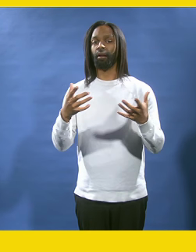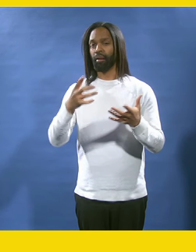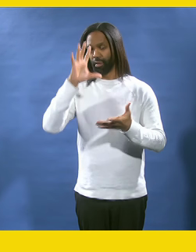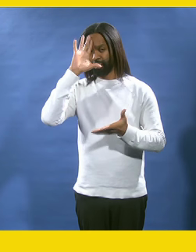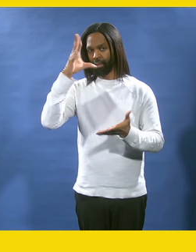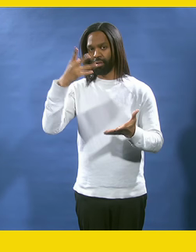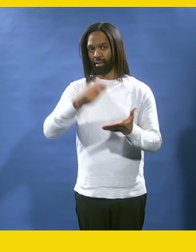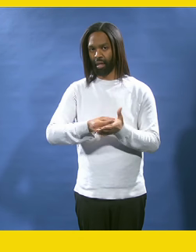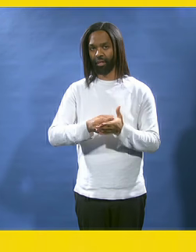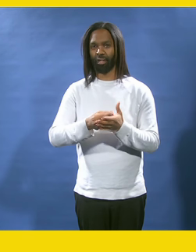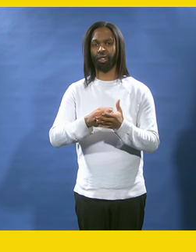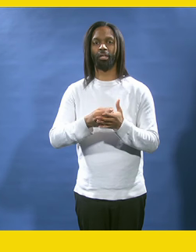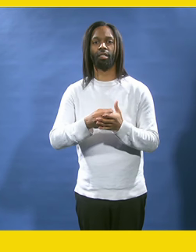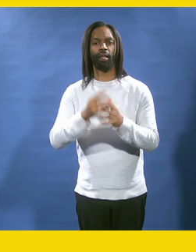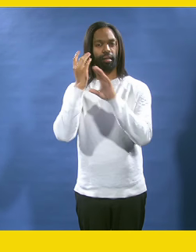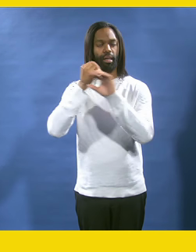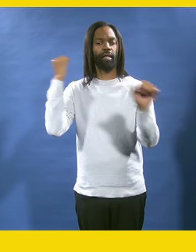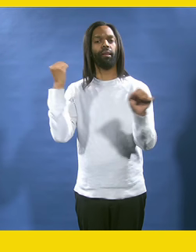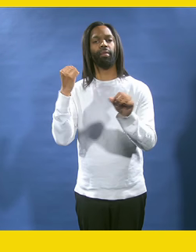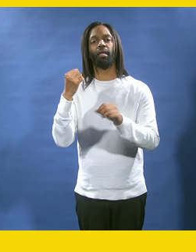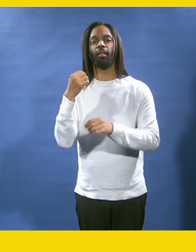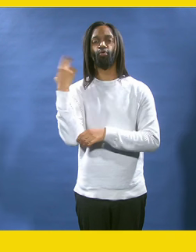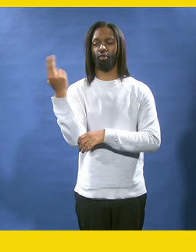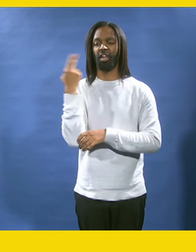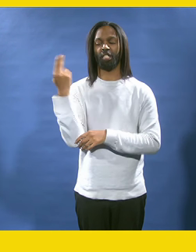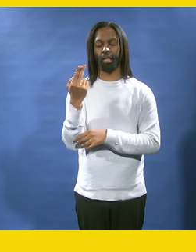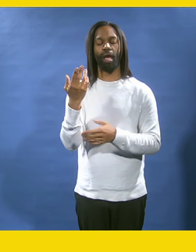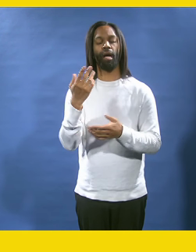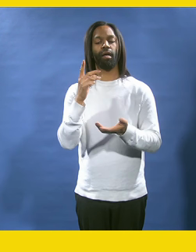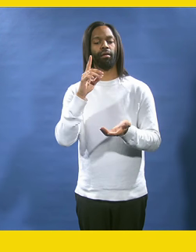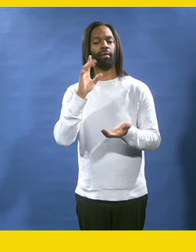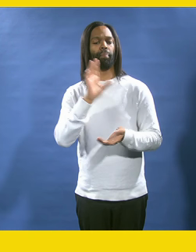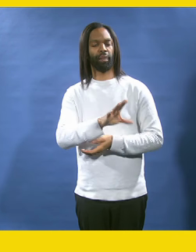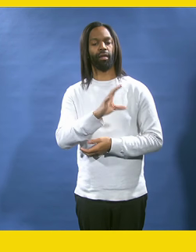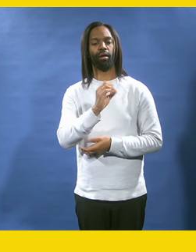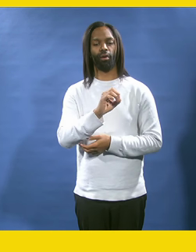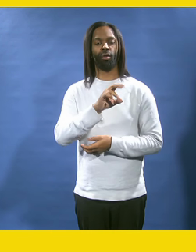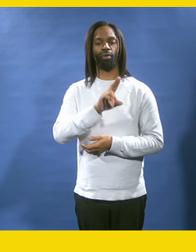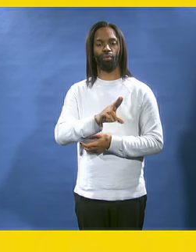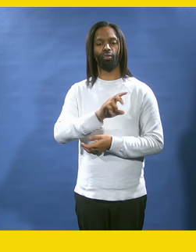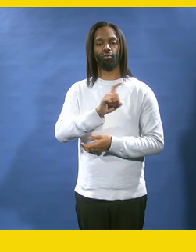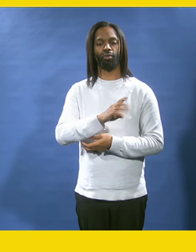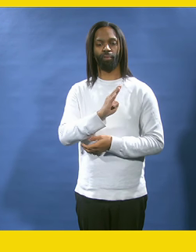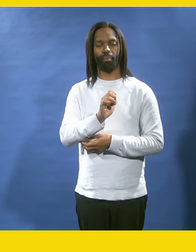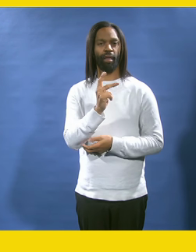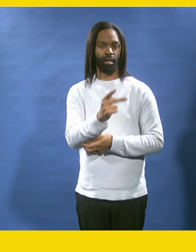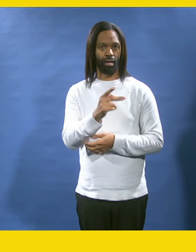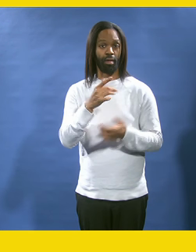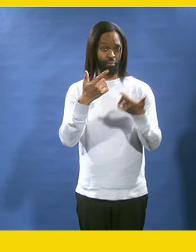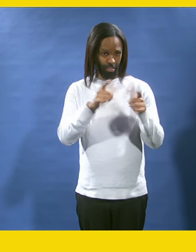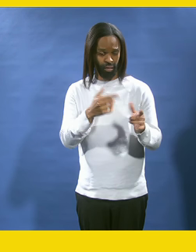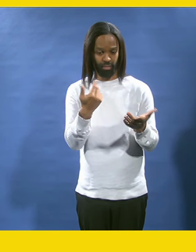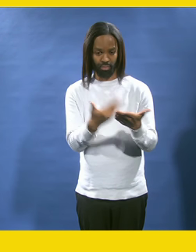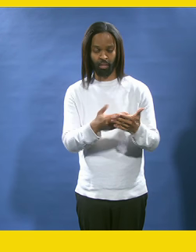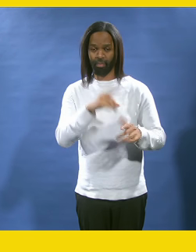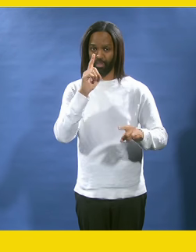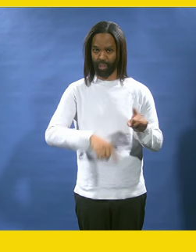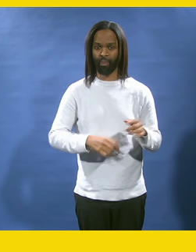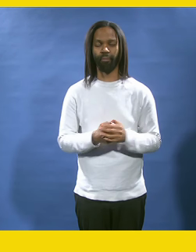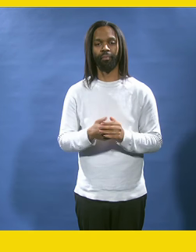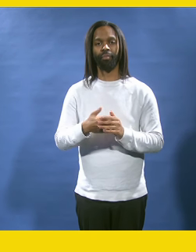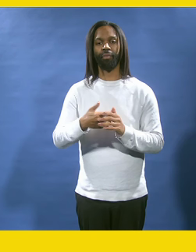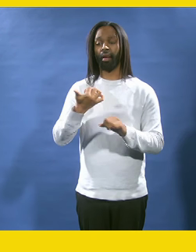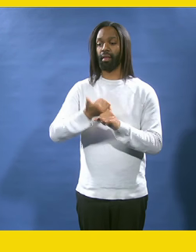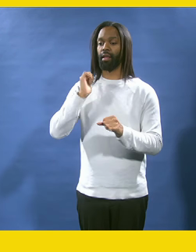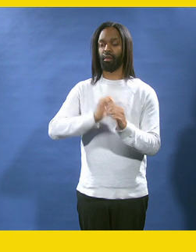U.S. State Department reported last year revealed horrific instances of sexual violence against Uzbek